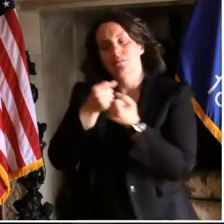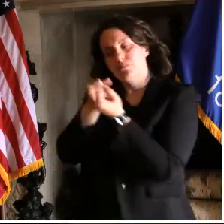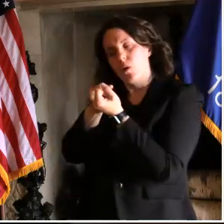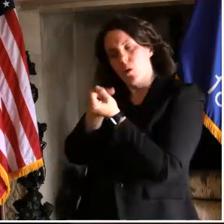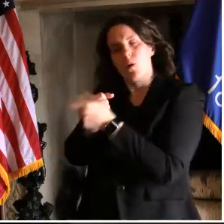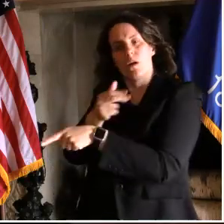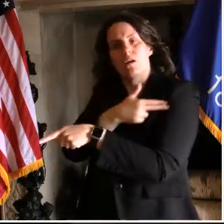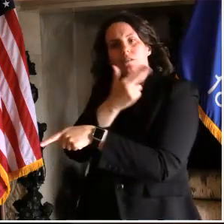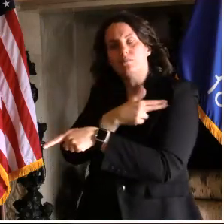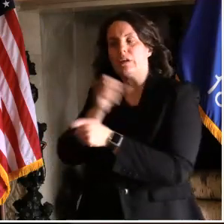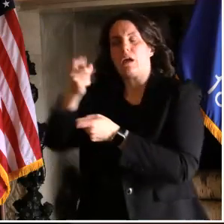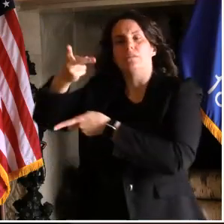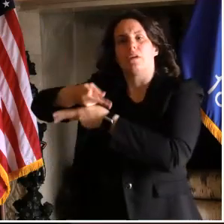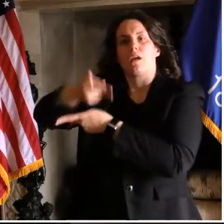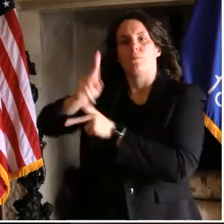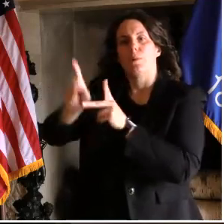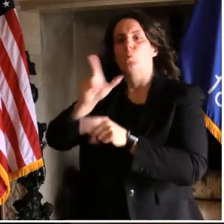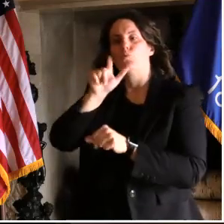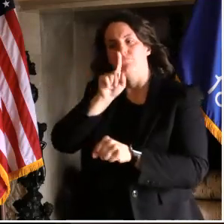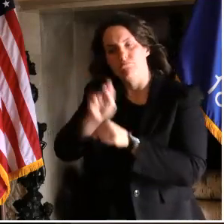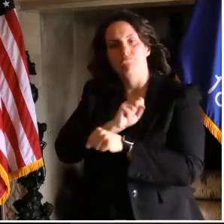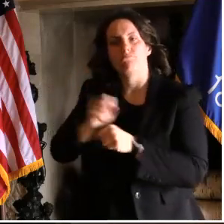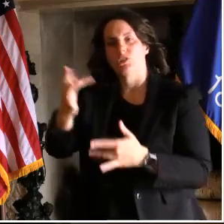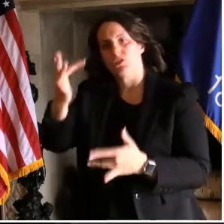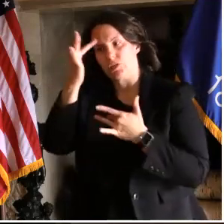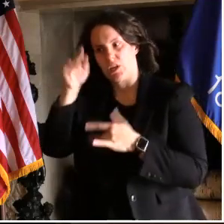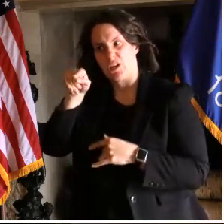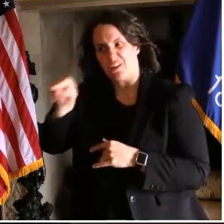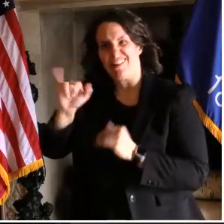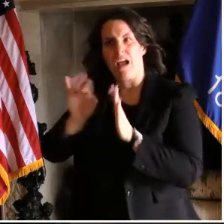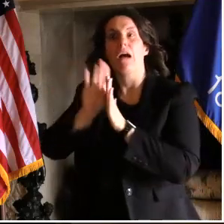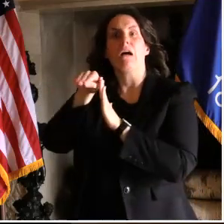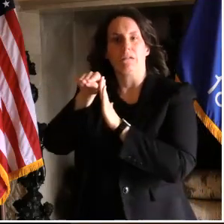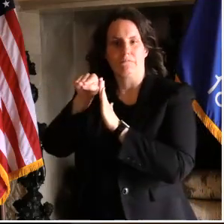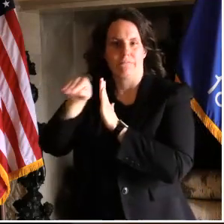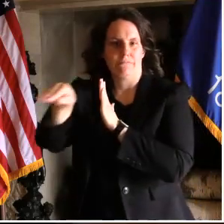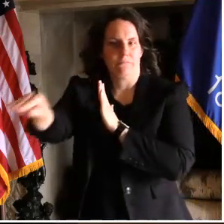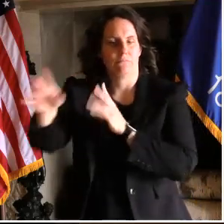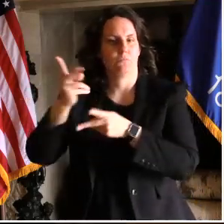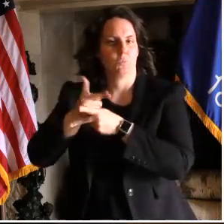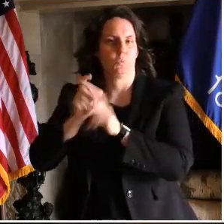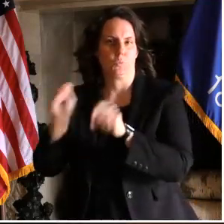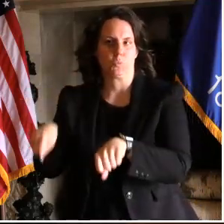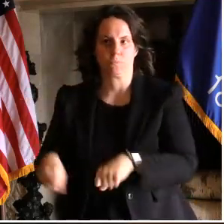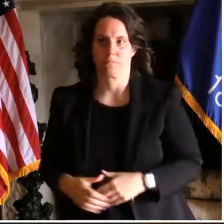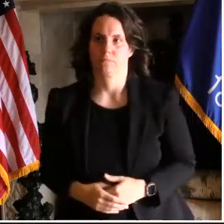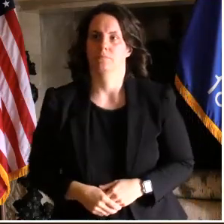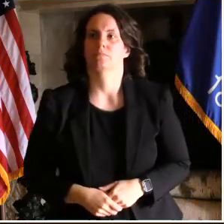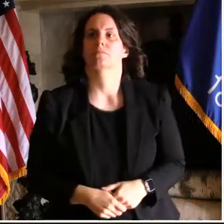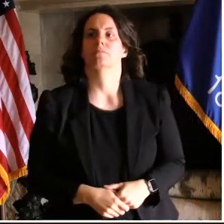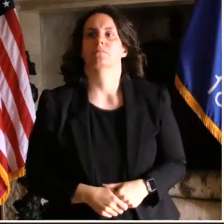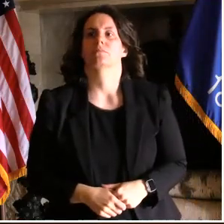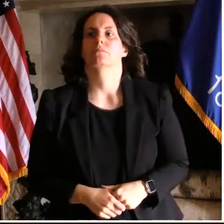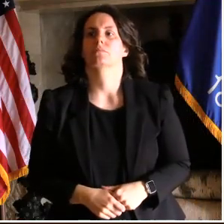disease. Thank you, Molly. To Patrick Marley from Milwaukee Journal-Sentinel. Patrick?